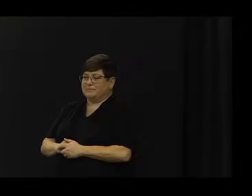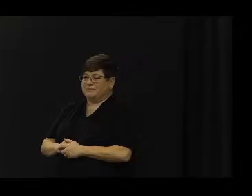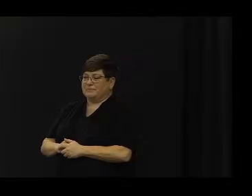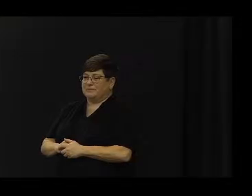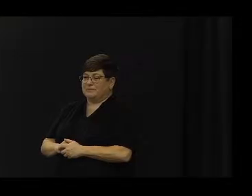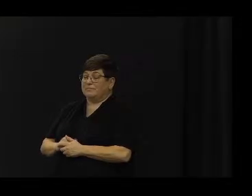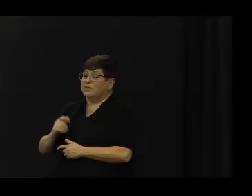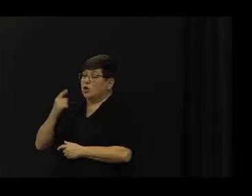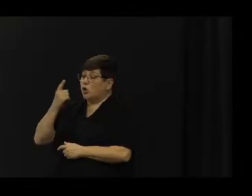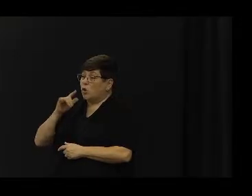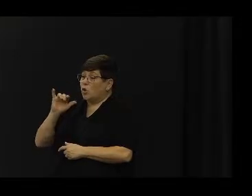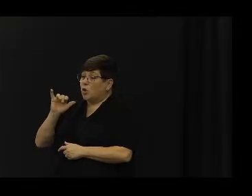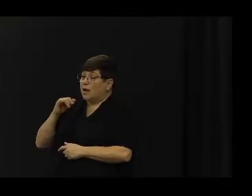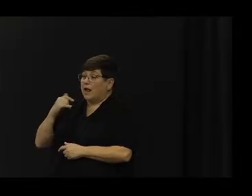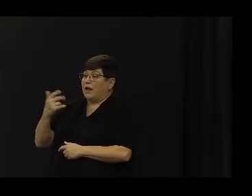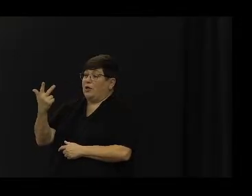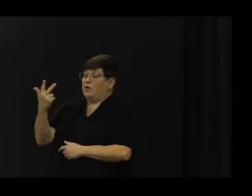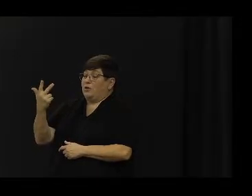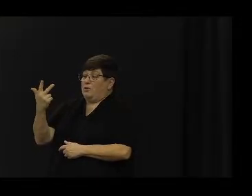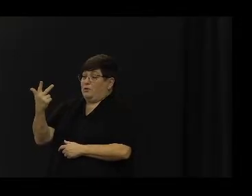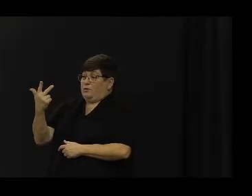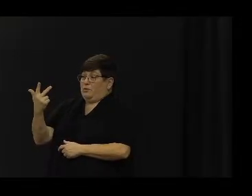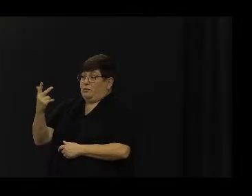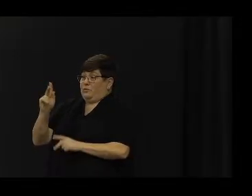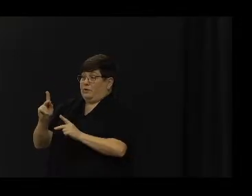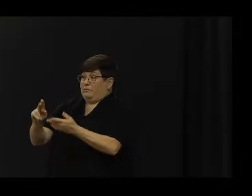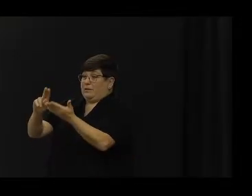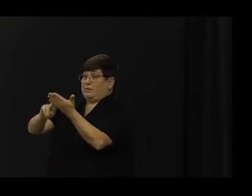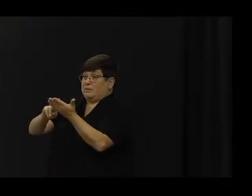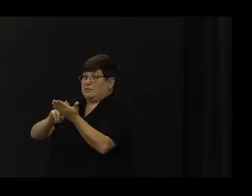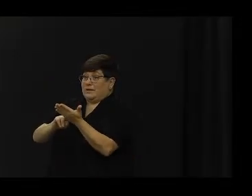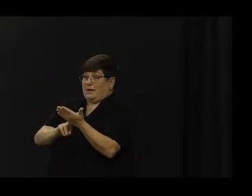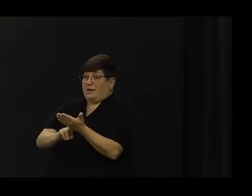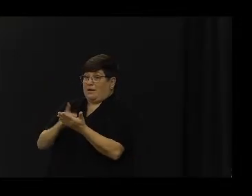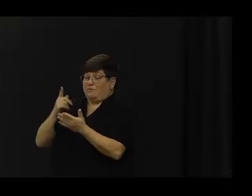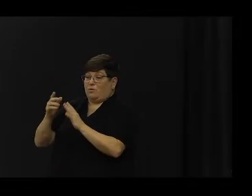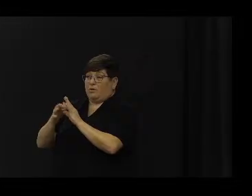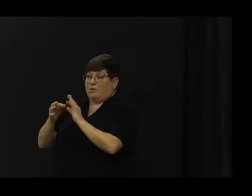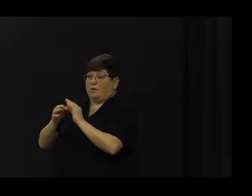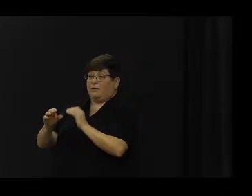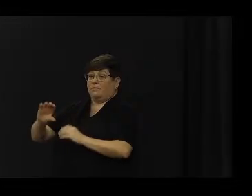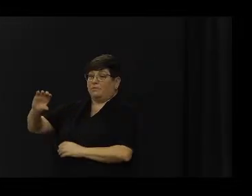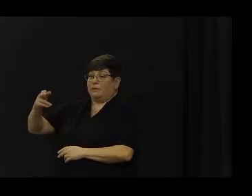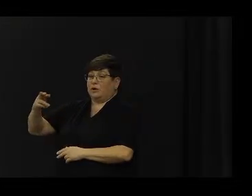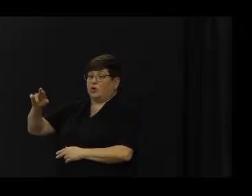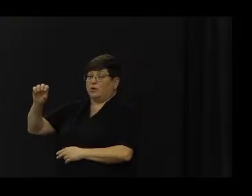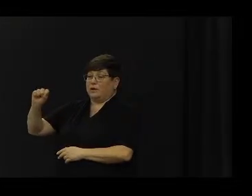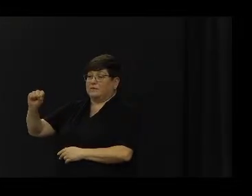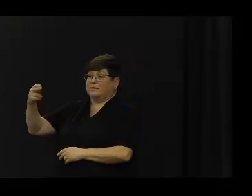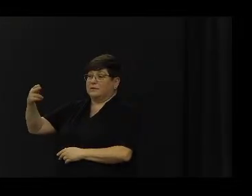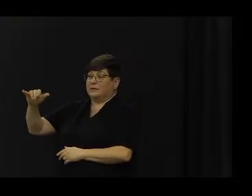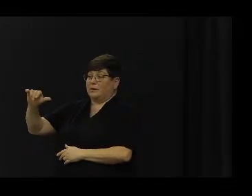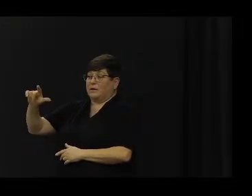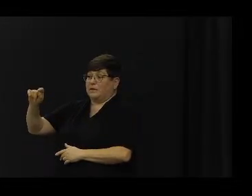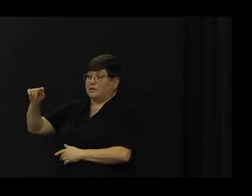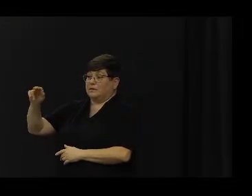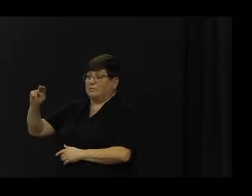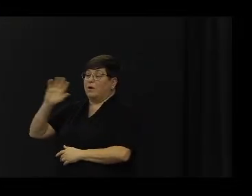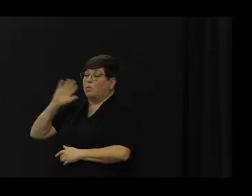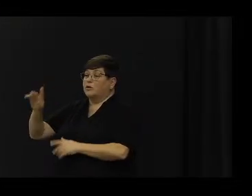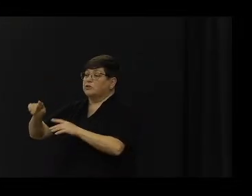It looks like we have 3 people on our list here. We've got Chris Helton, but we're going to start with Miss